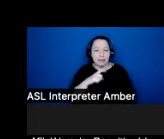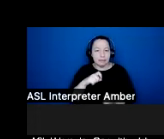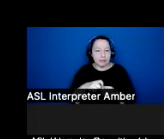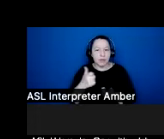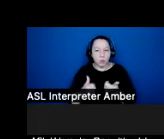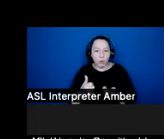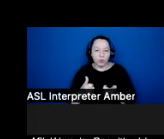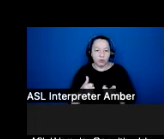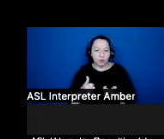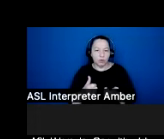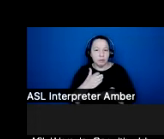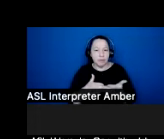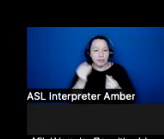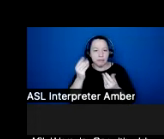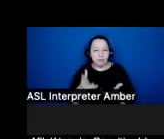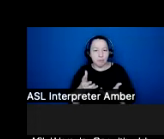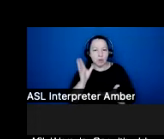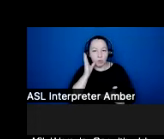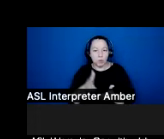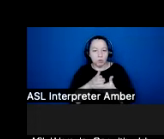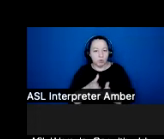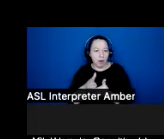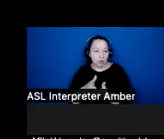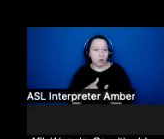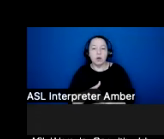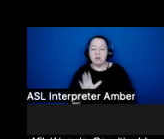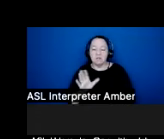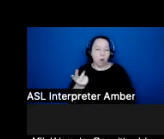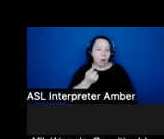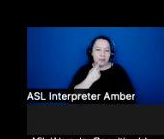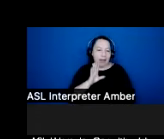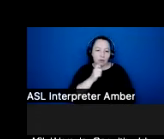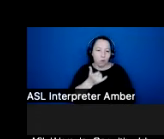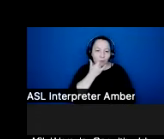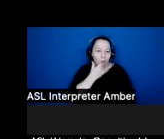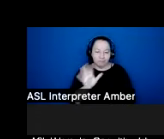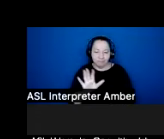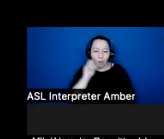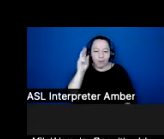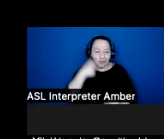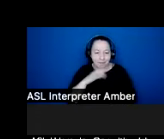the time is, and don't get me wrong, I did a few times,